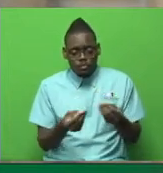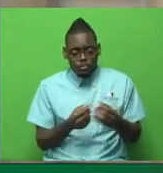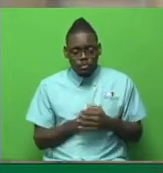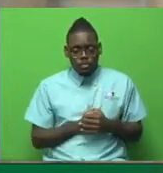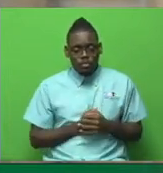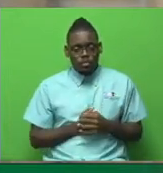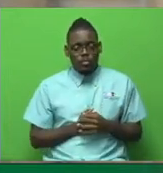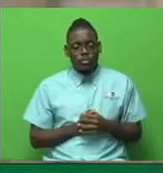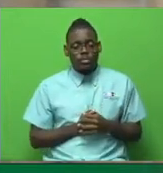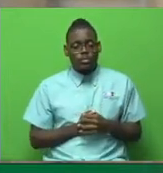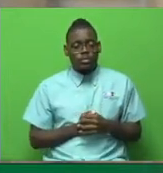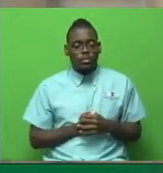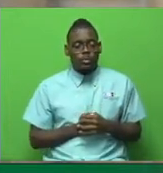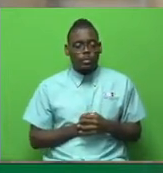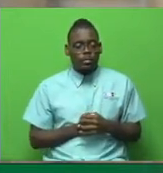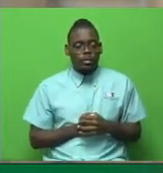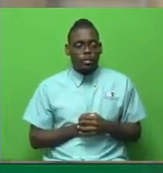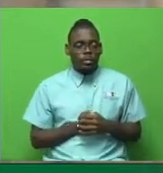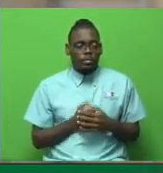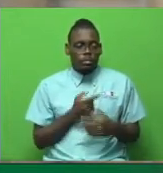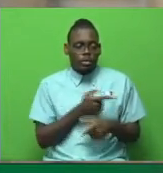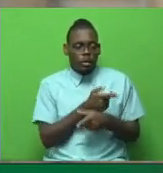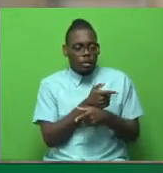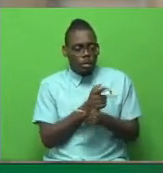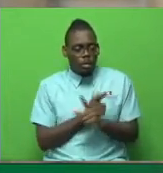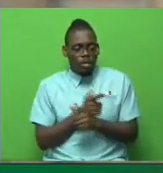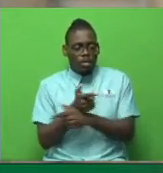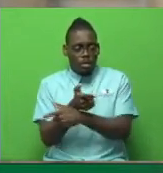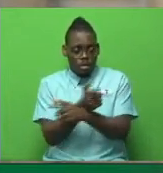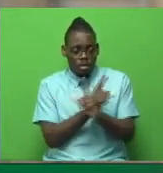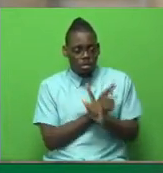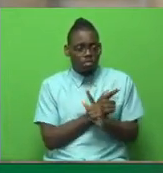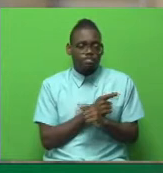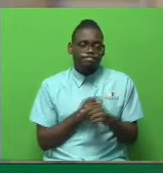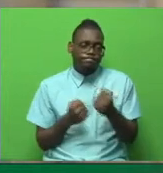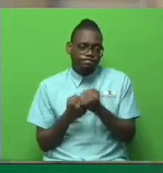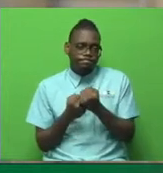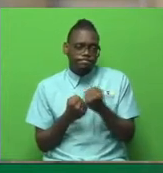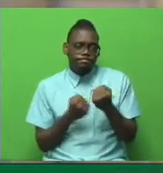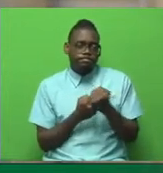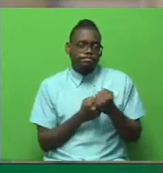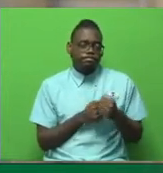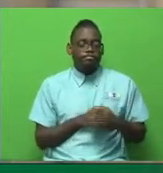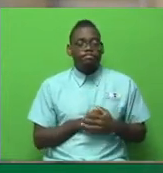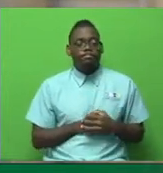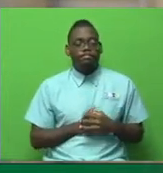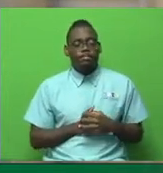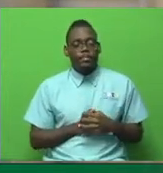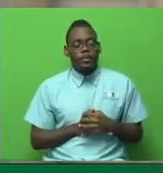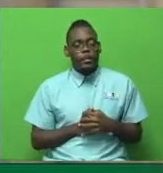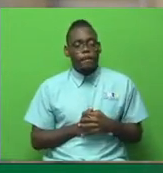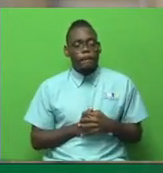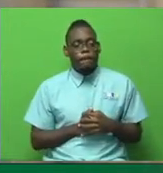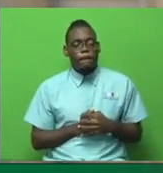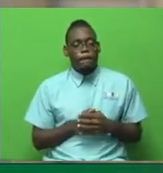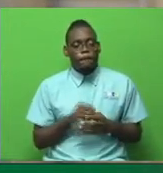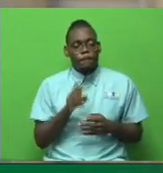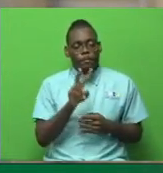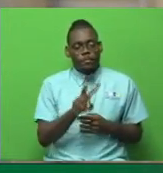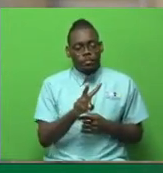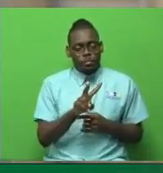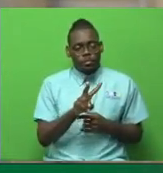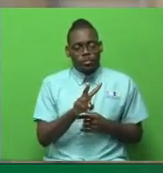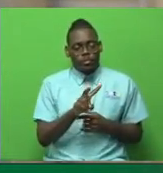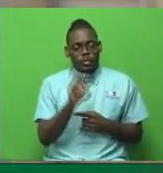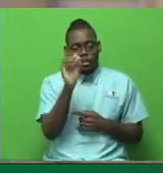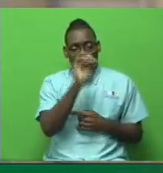for persons to access those homes and other first-time homeowners that's a two percent mortgage at the ttmf which cannot